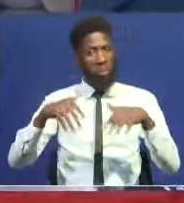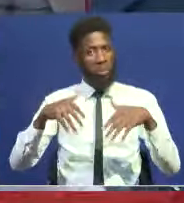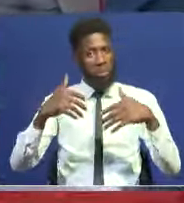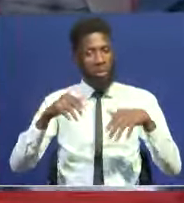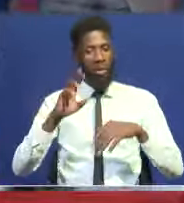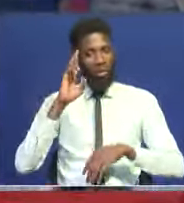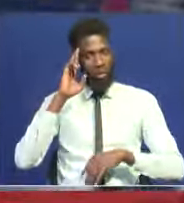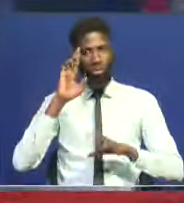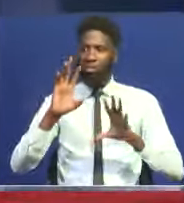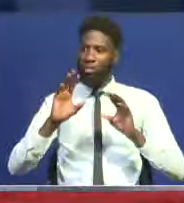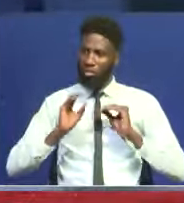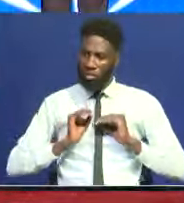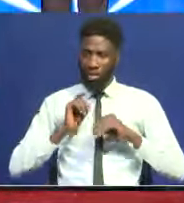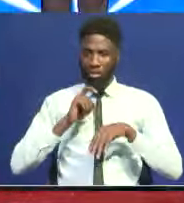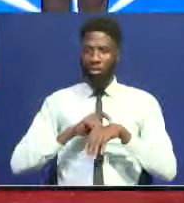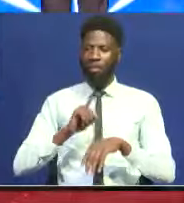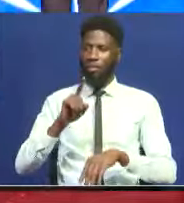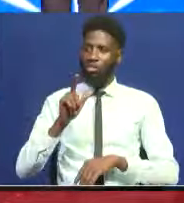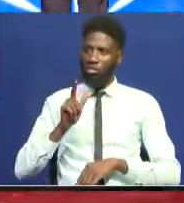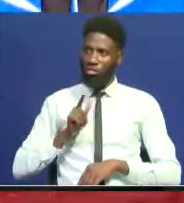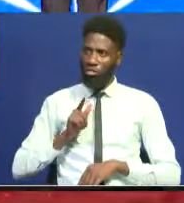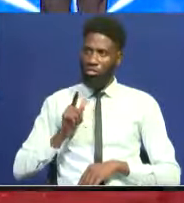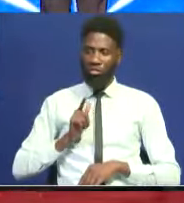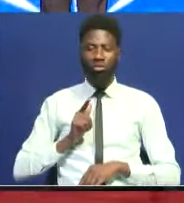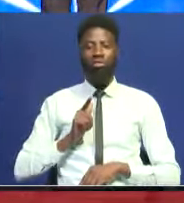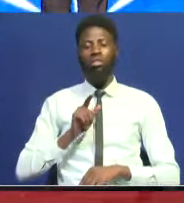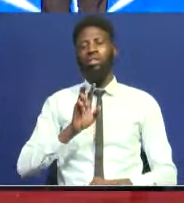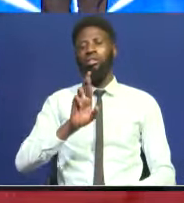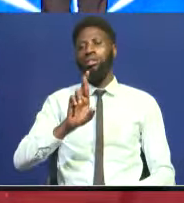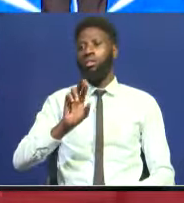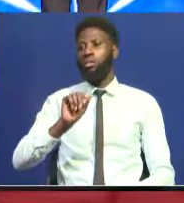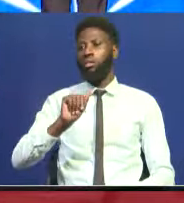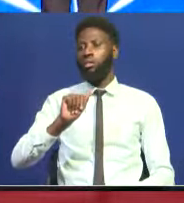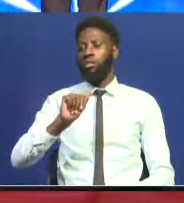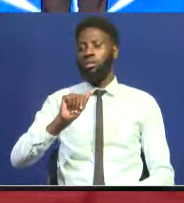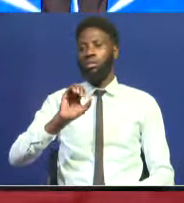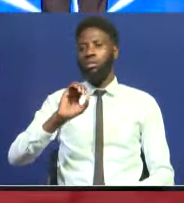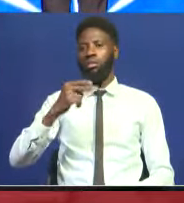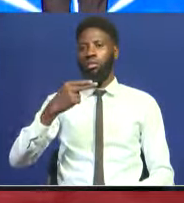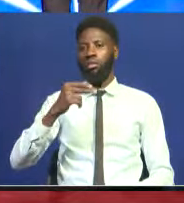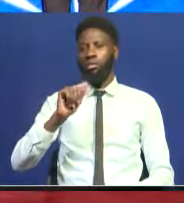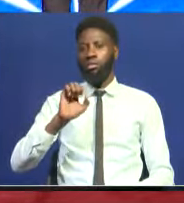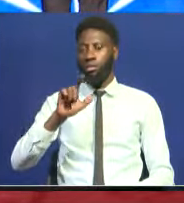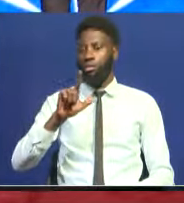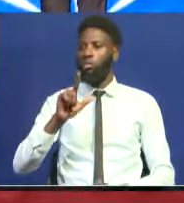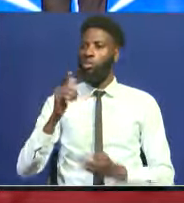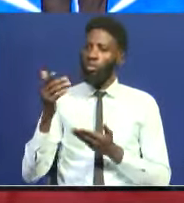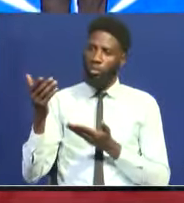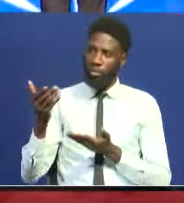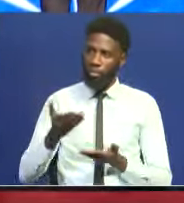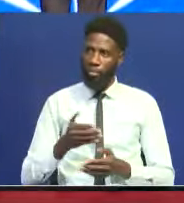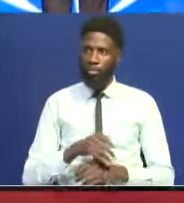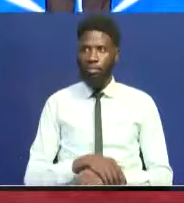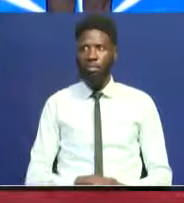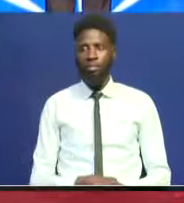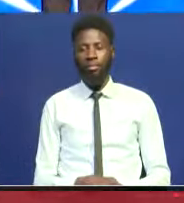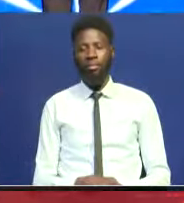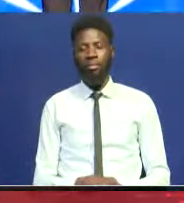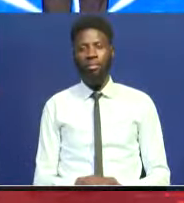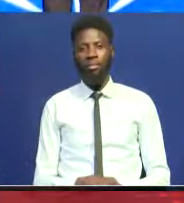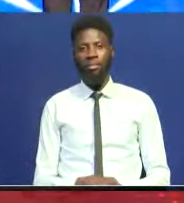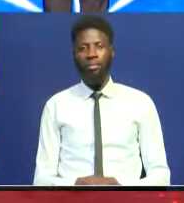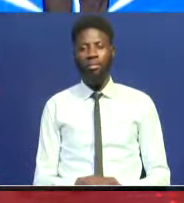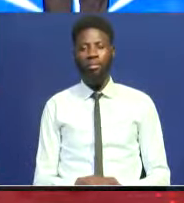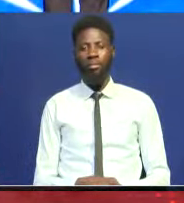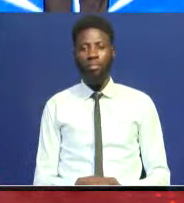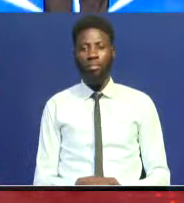the First Lady Rachel Ruto. And keep heaven open upon Kenya. In